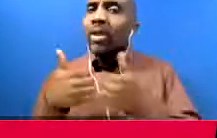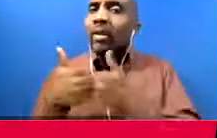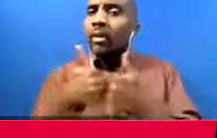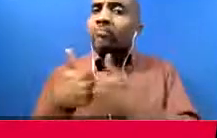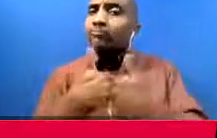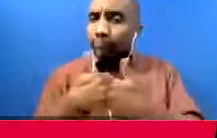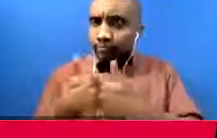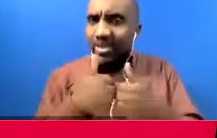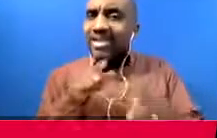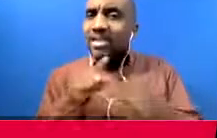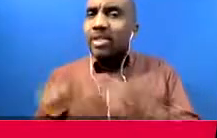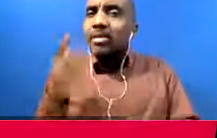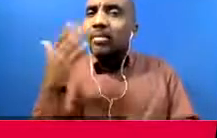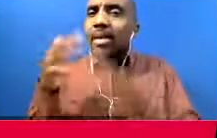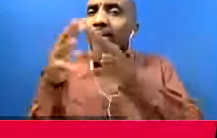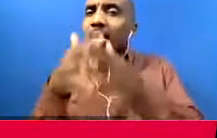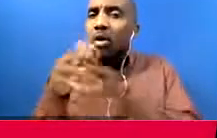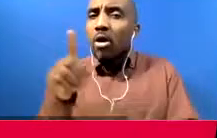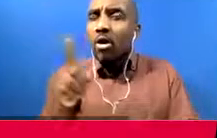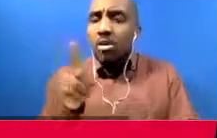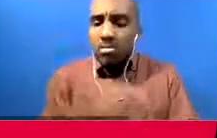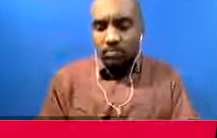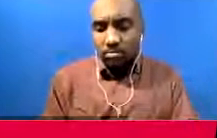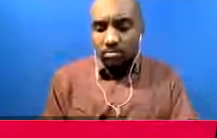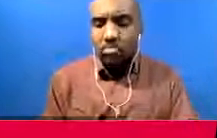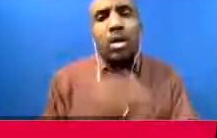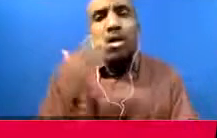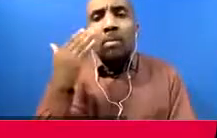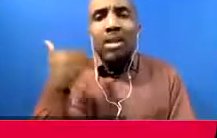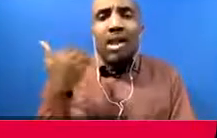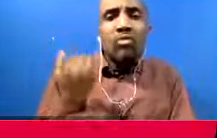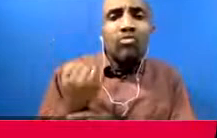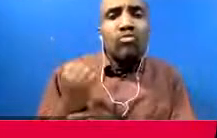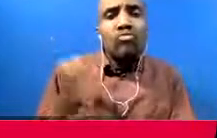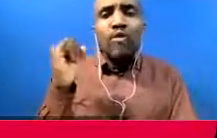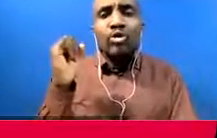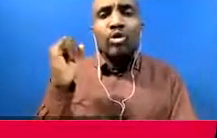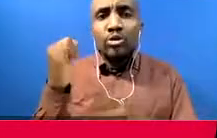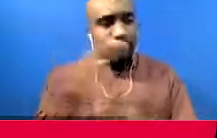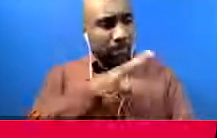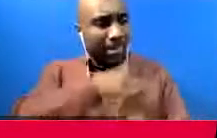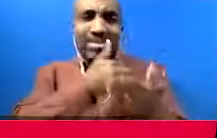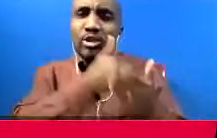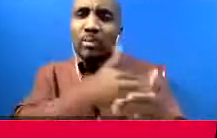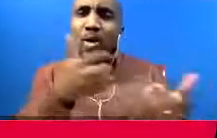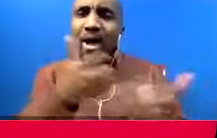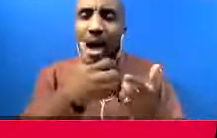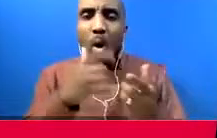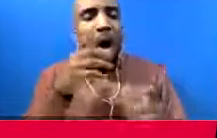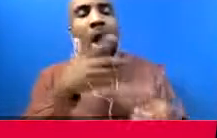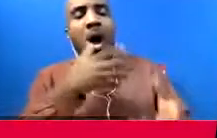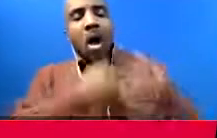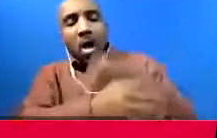especially Black people in the US. So most Black revolutionaries came to support Palestine through a lens of decolonization